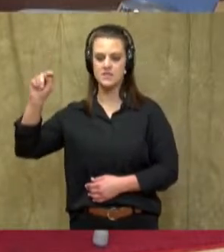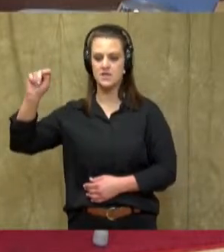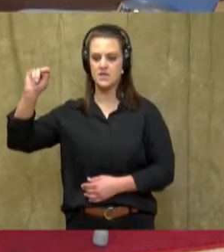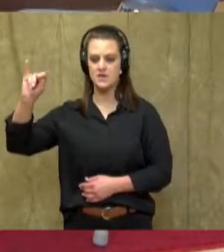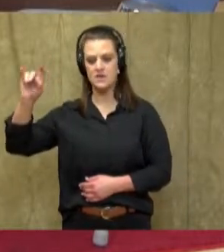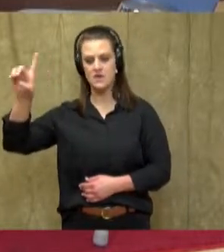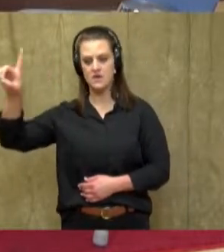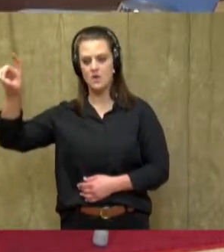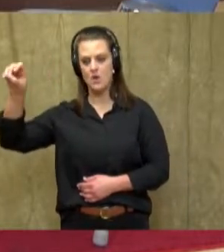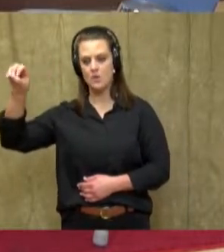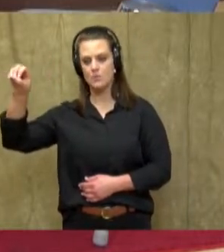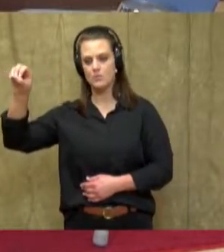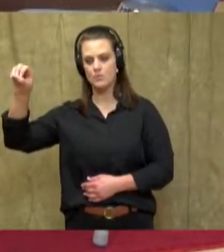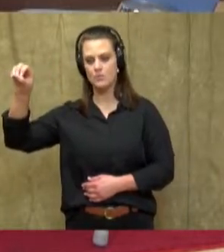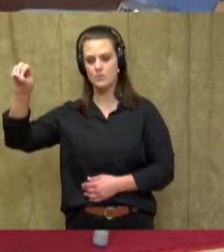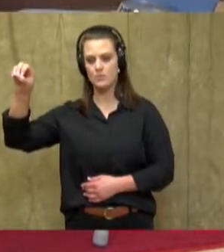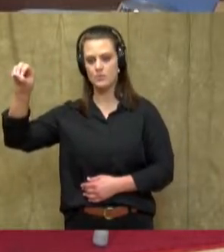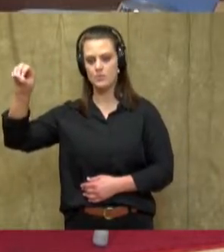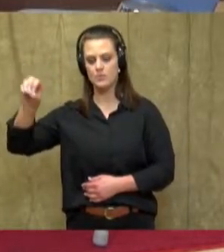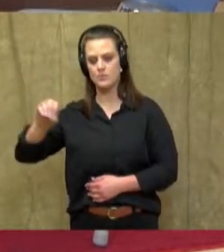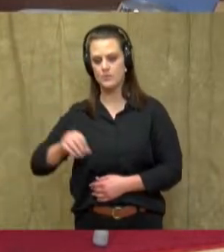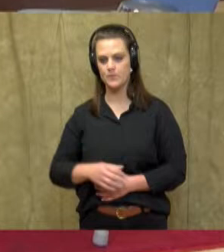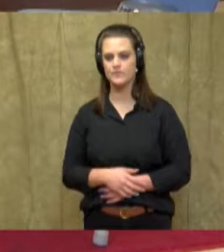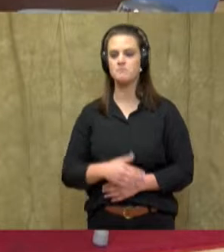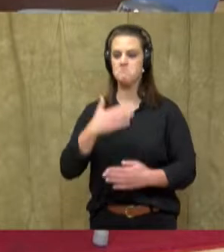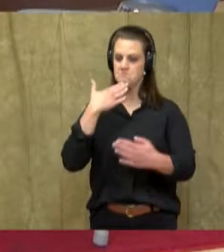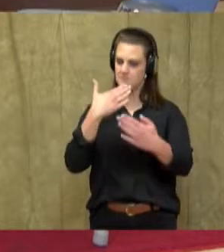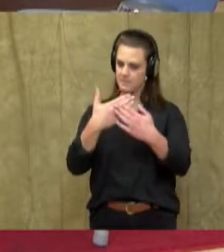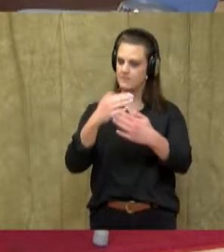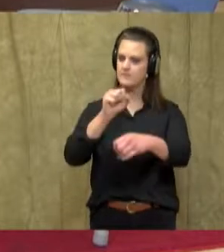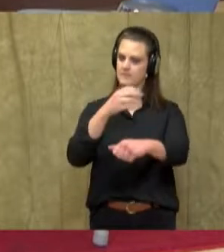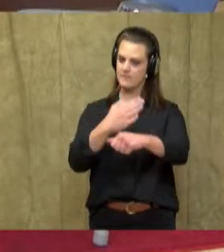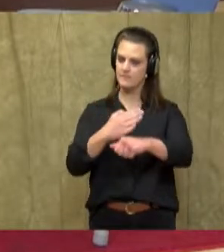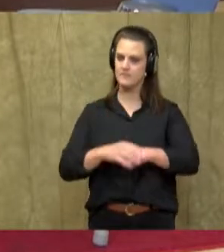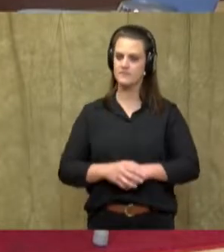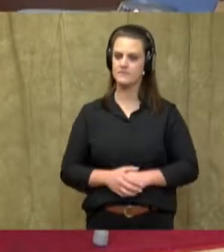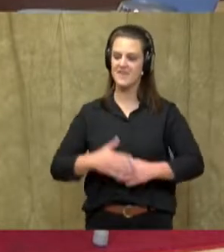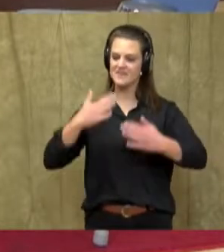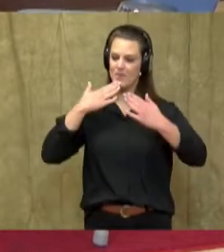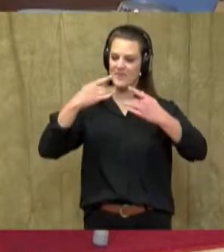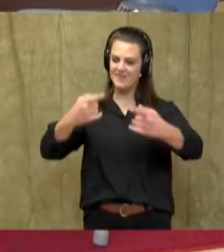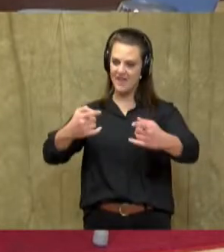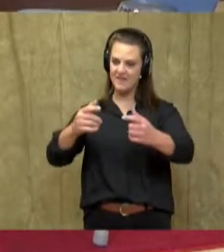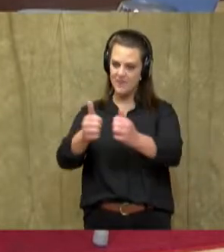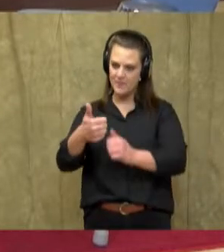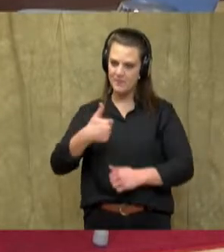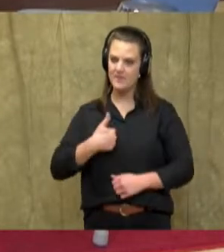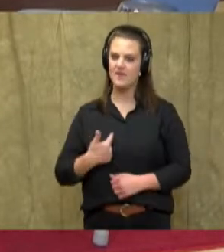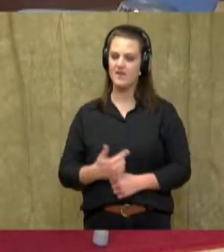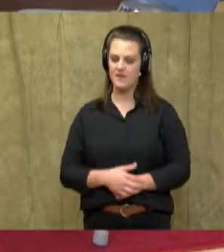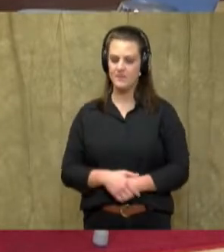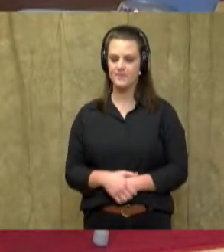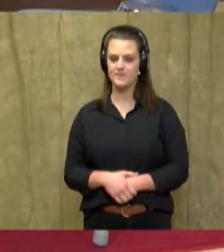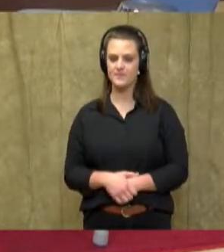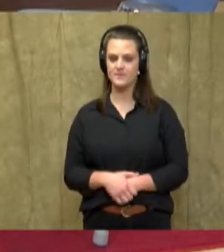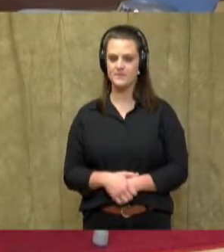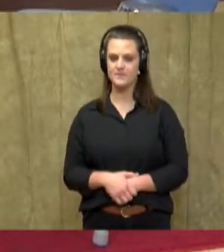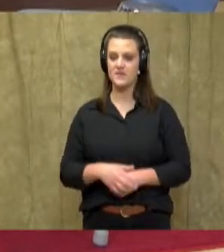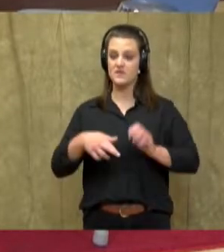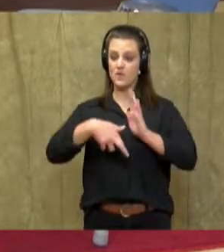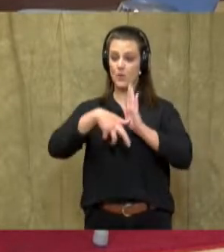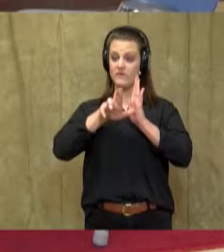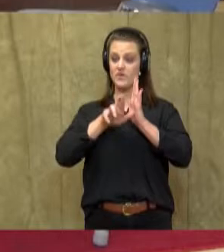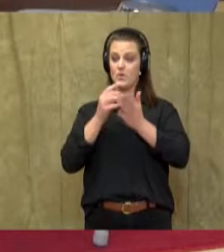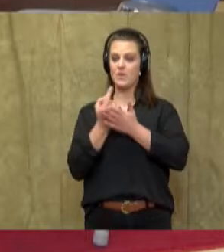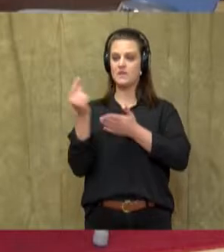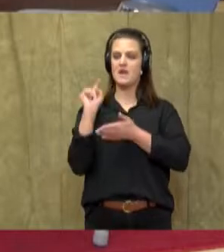la, ti, do. Good work. Thank you for singing that along with me. Let's review what